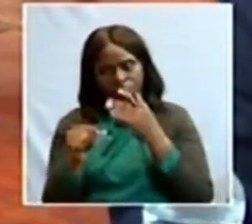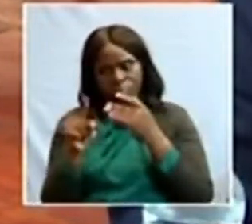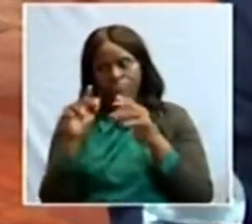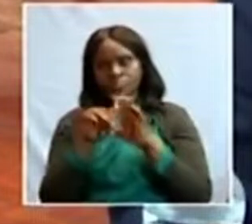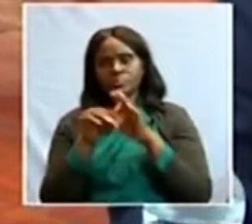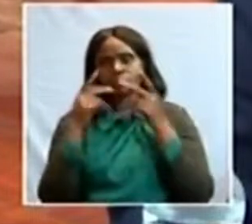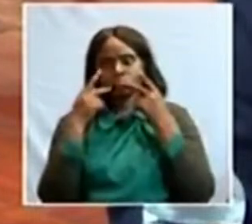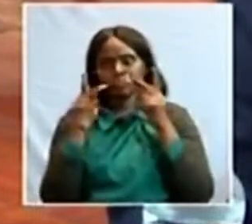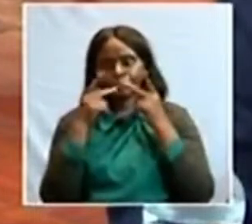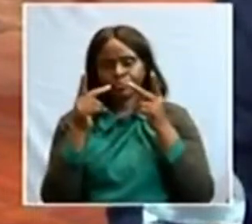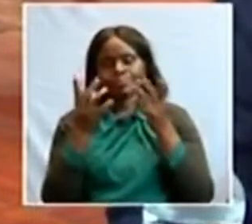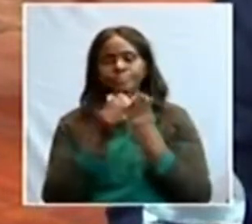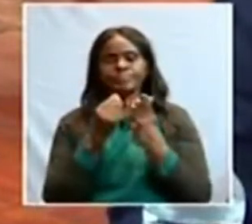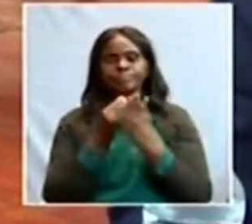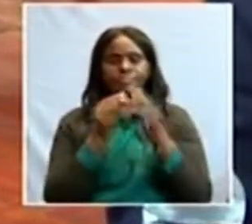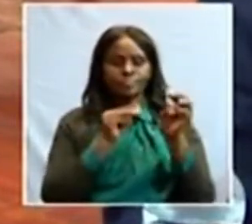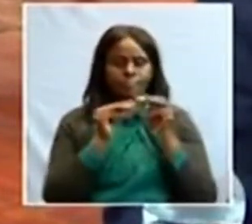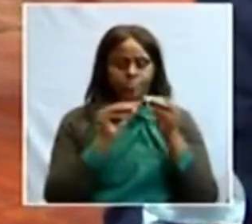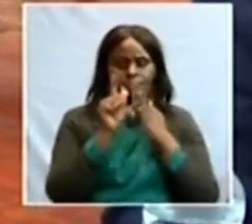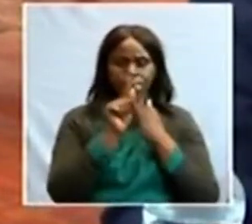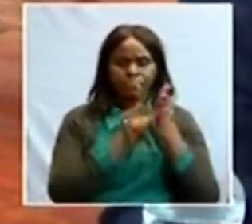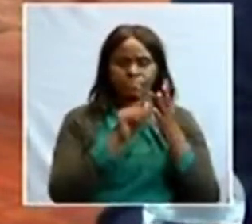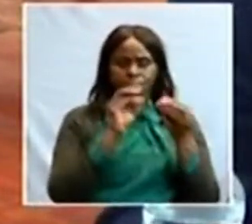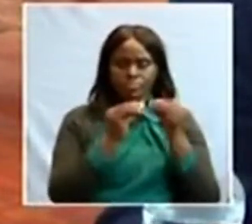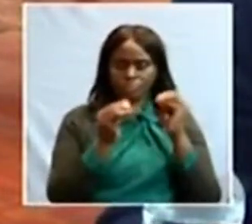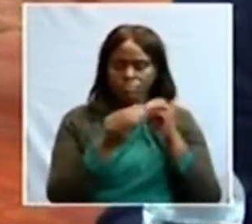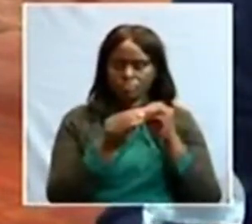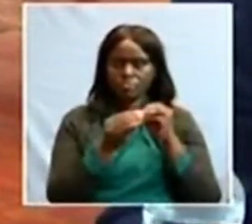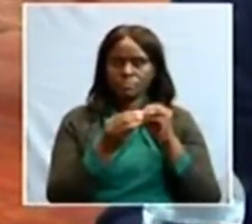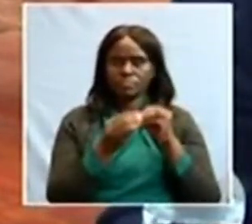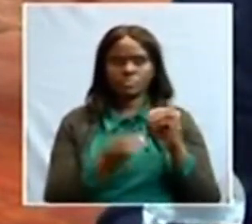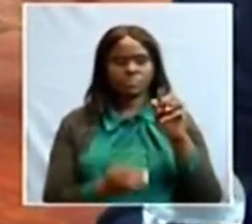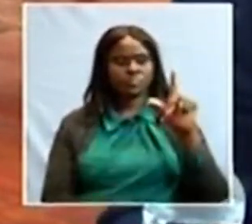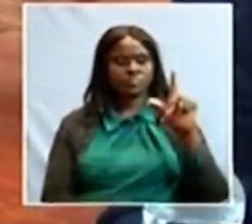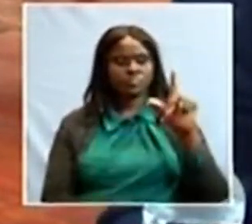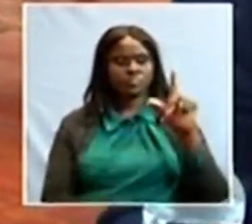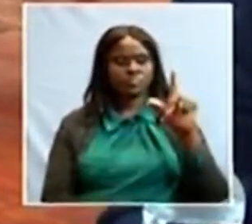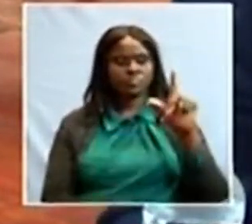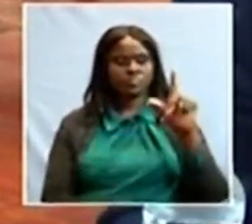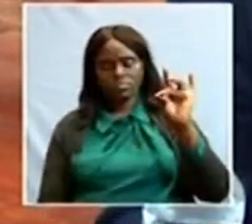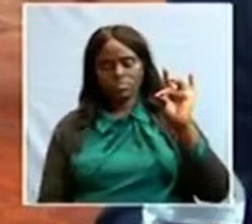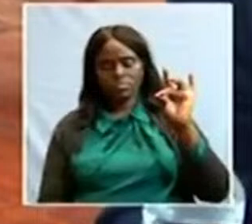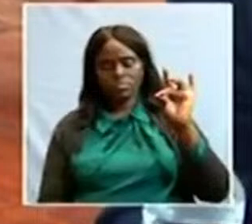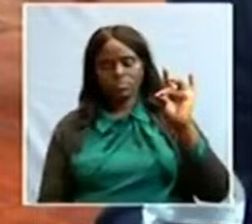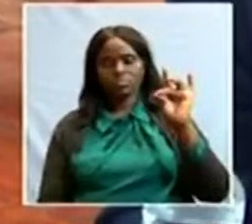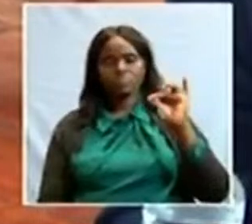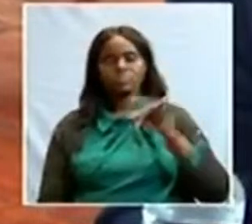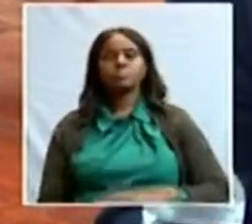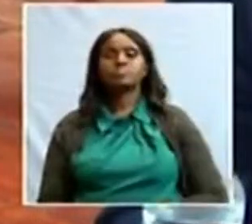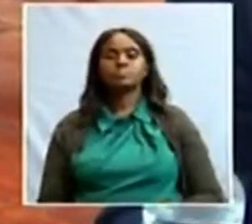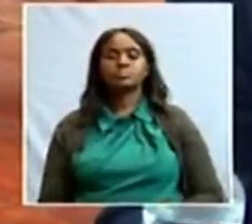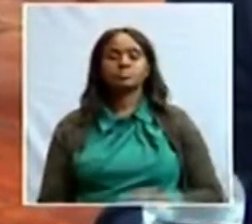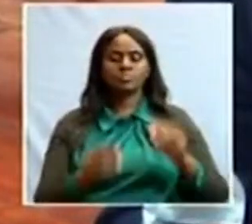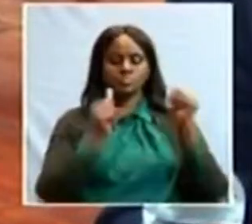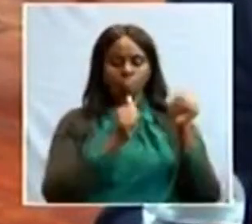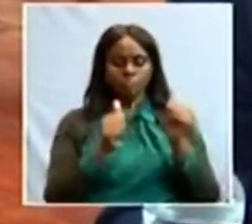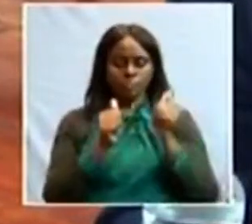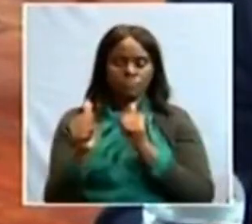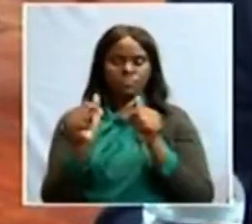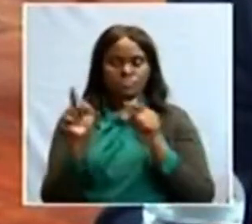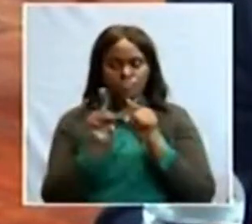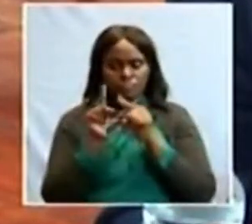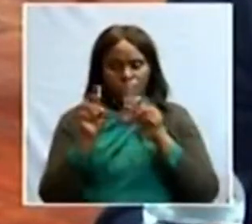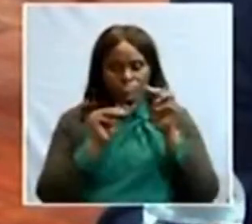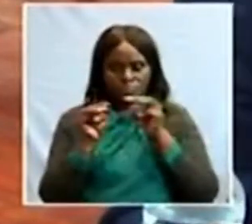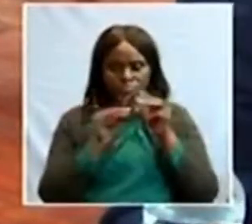Public Finance Management Act number of 2018. Action taken.